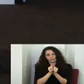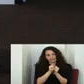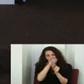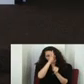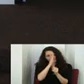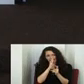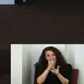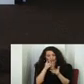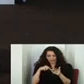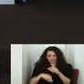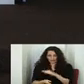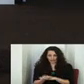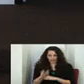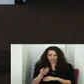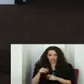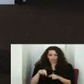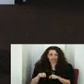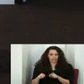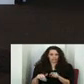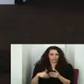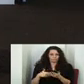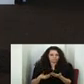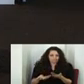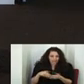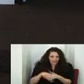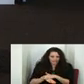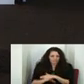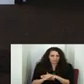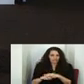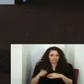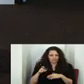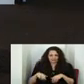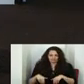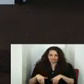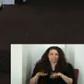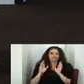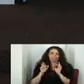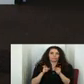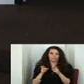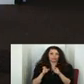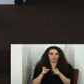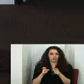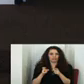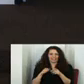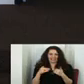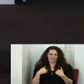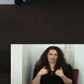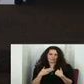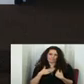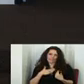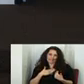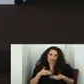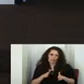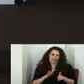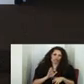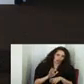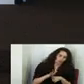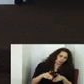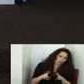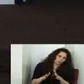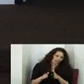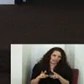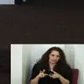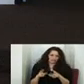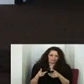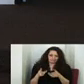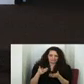into this period of Lent to give up on control, to give up trying to have it your way or my way, to give up trying to manipulate situations, to